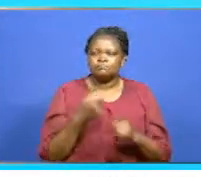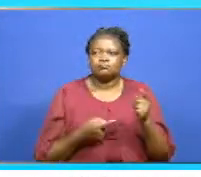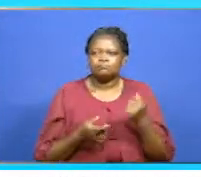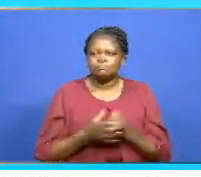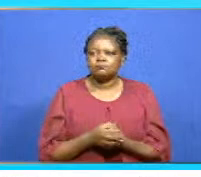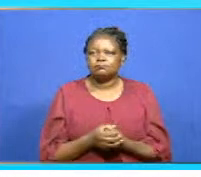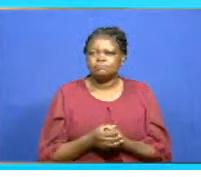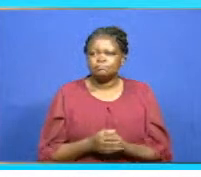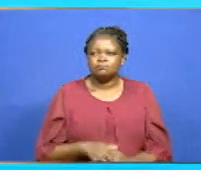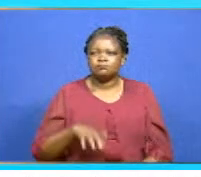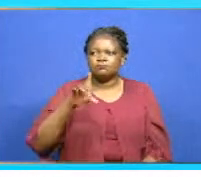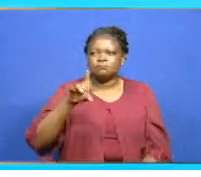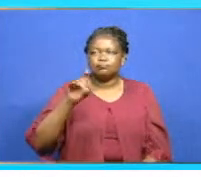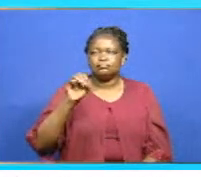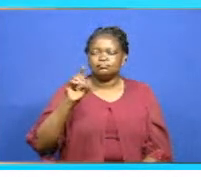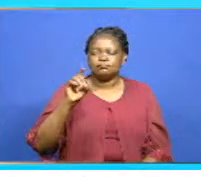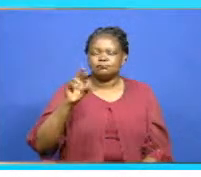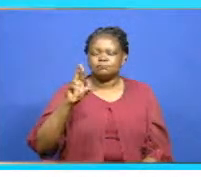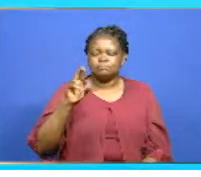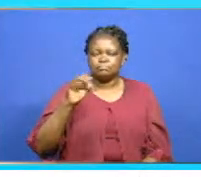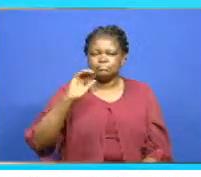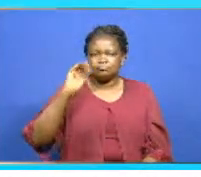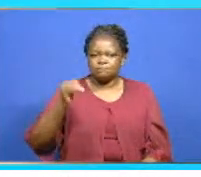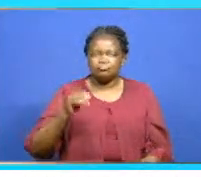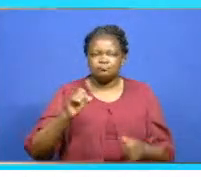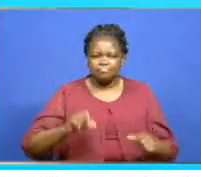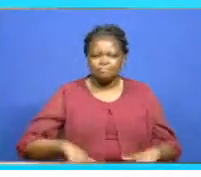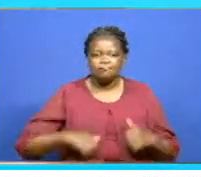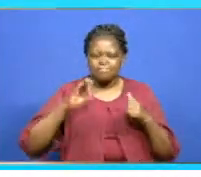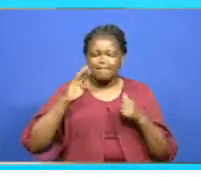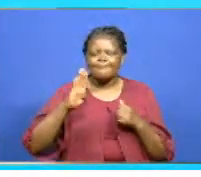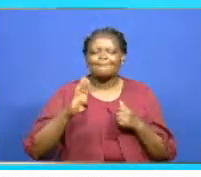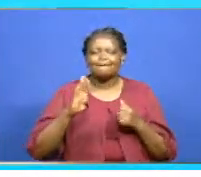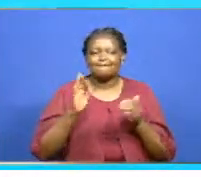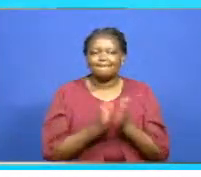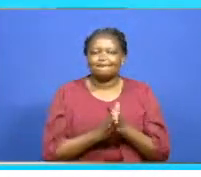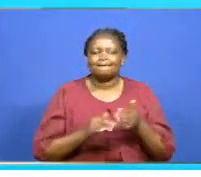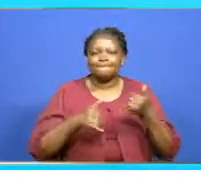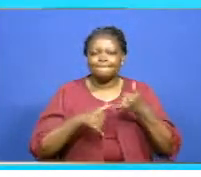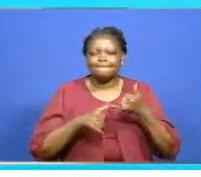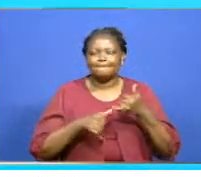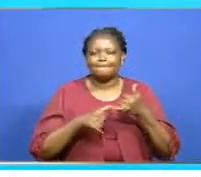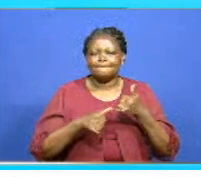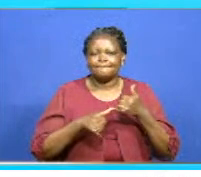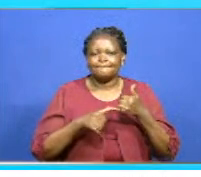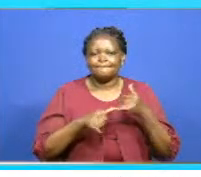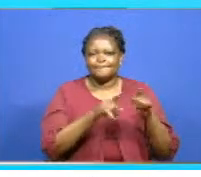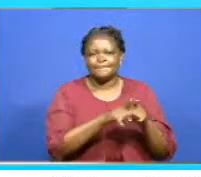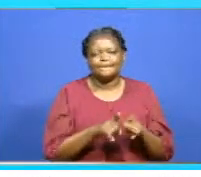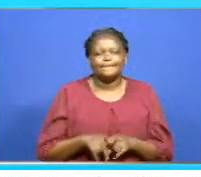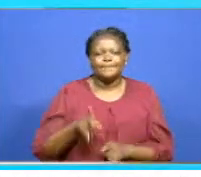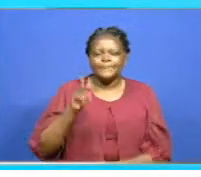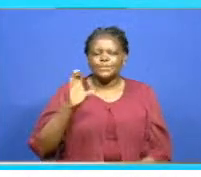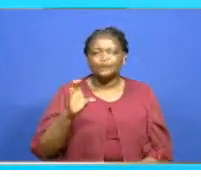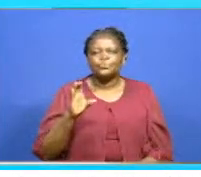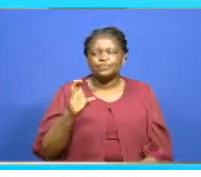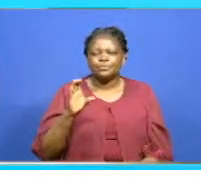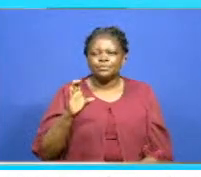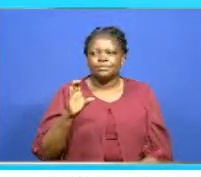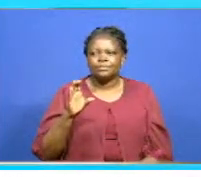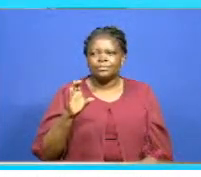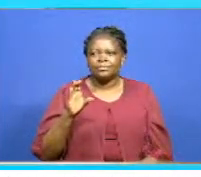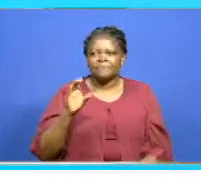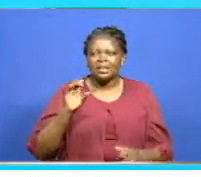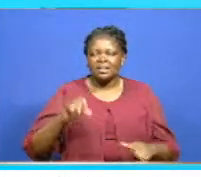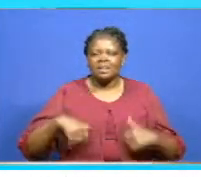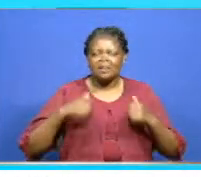from Lodwar Town. Remember, we are live on Facebook, on YouTube, on also our KBC app, and live from